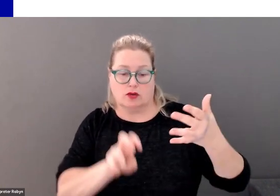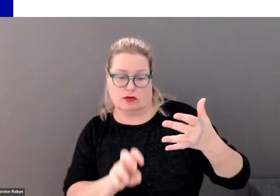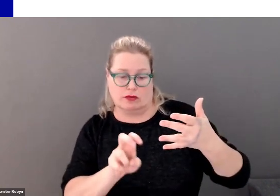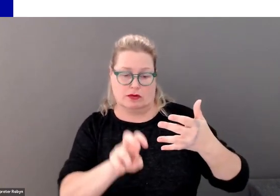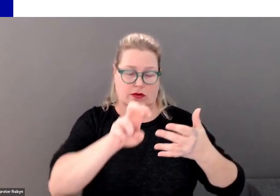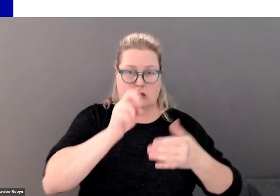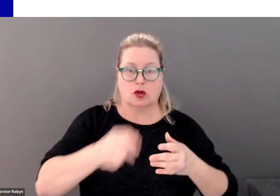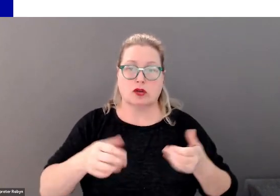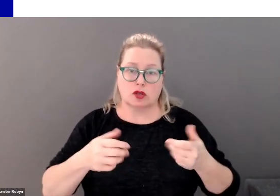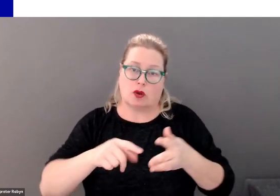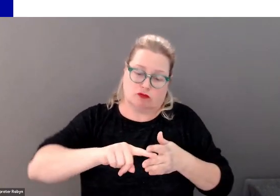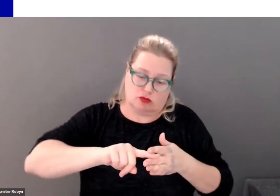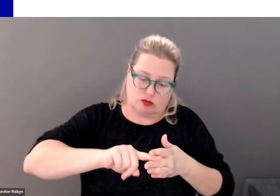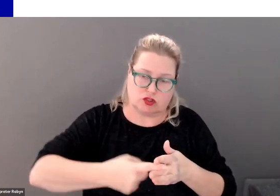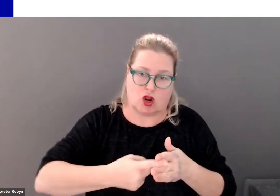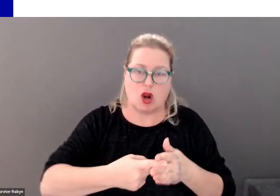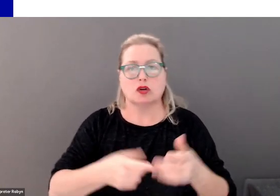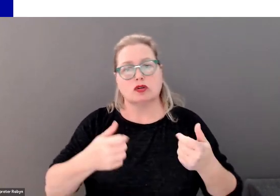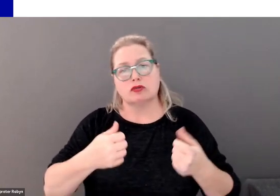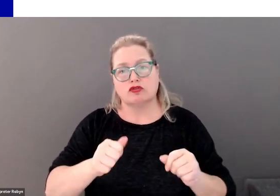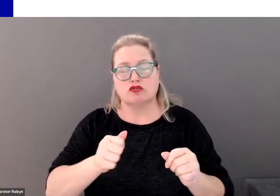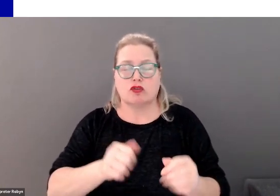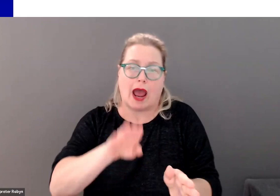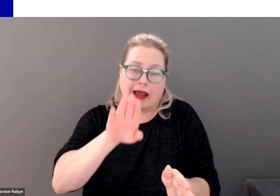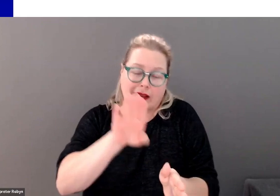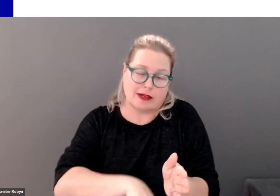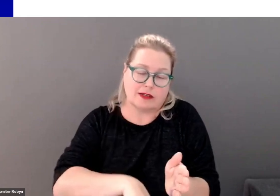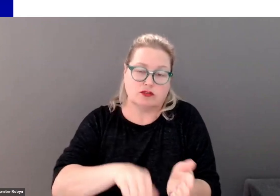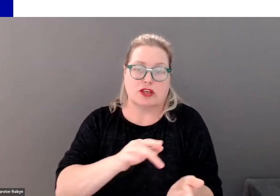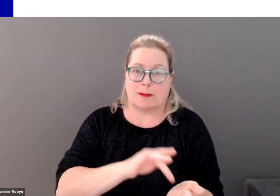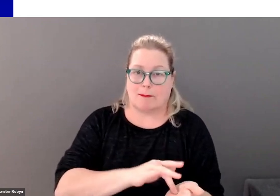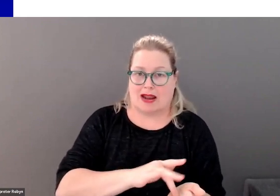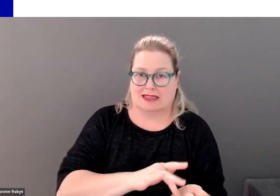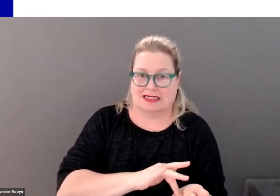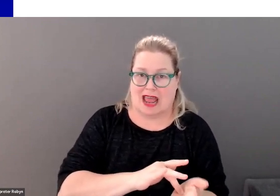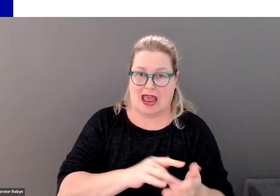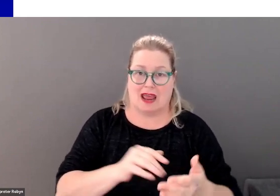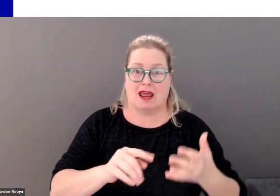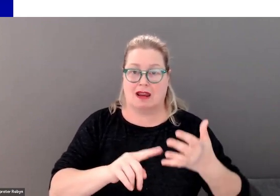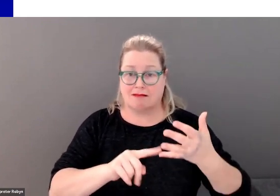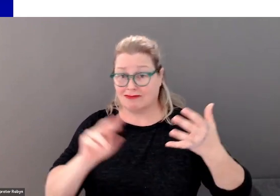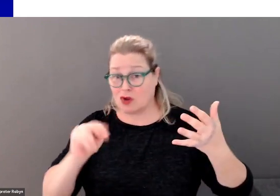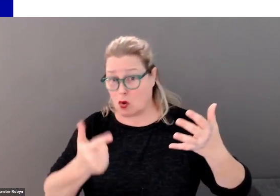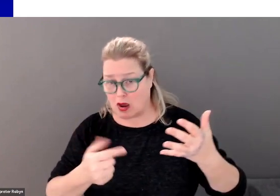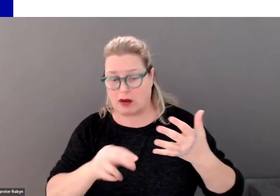given the treatment that was recommended by their doctor, which may be more expensive.